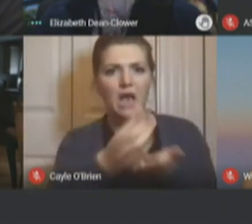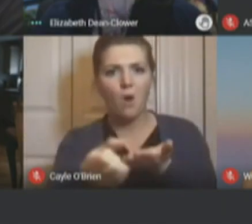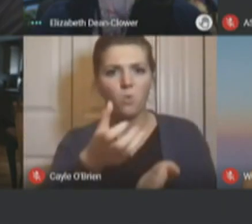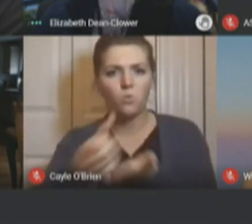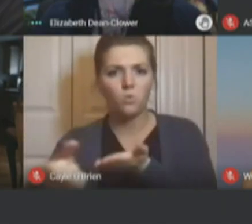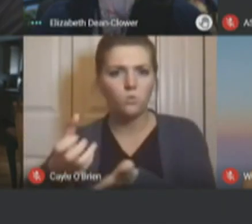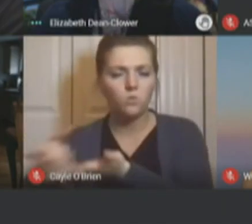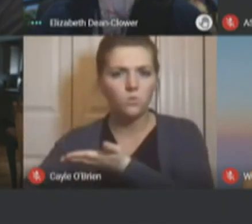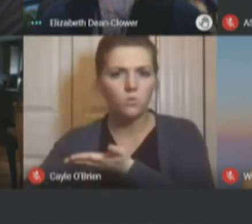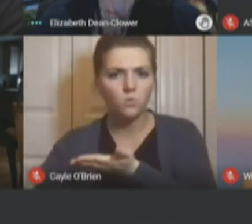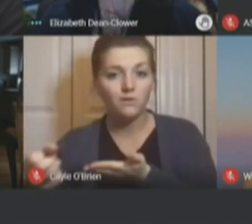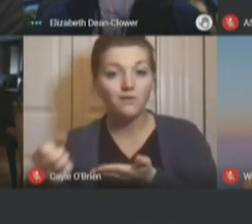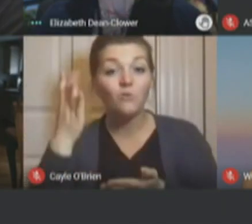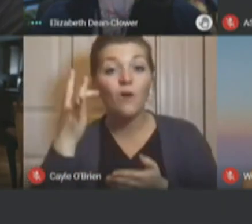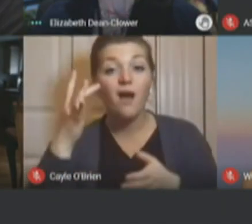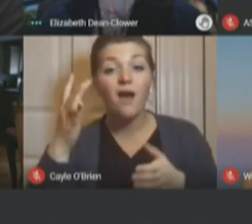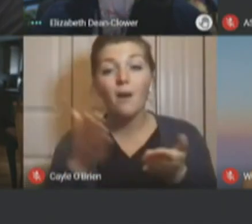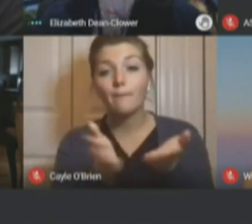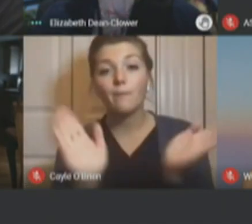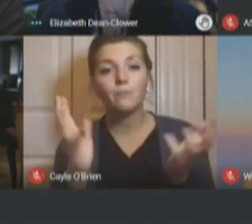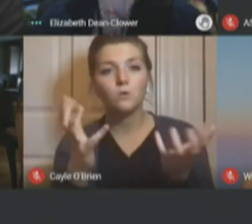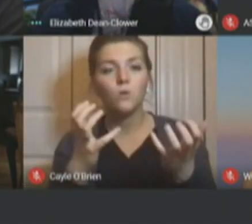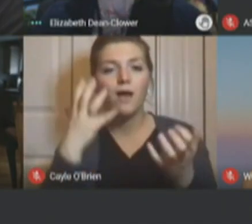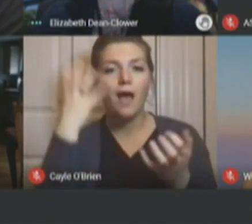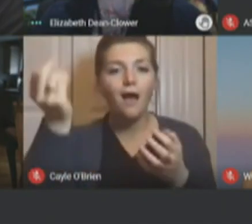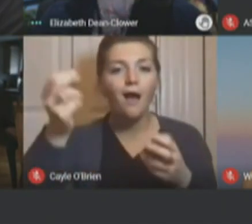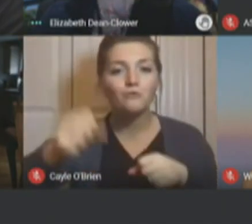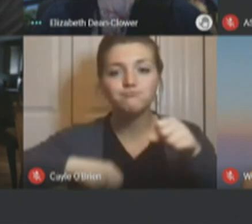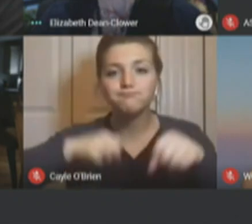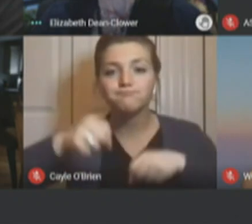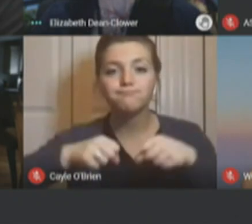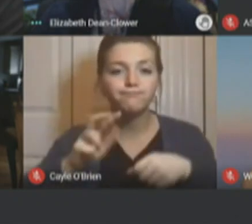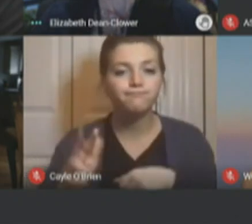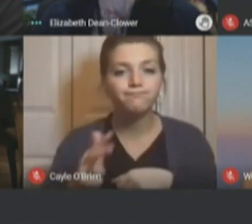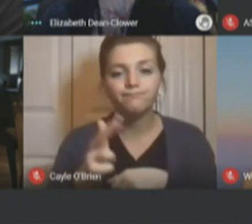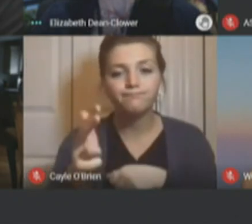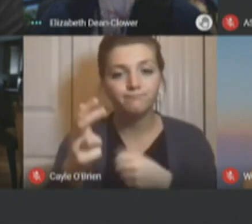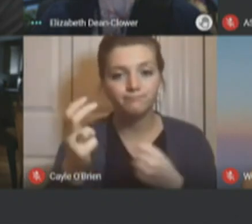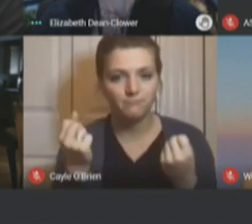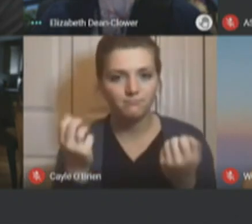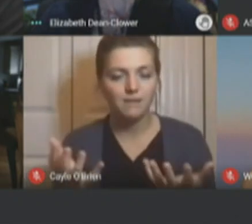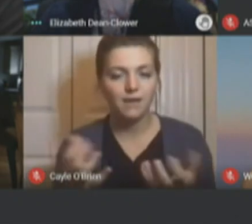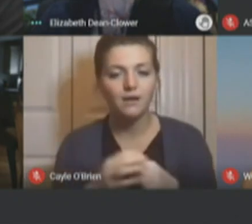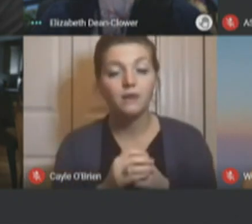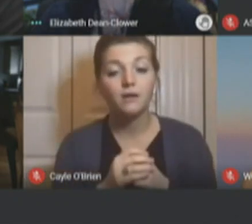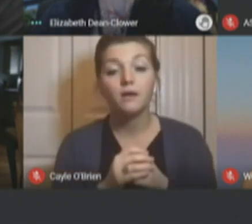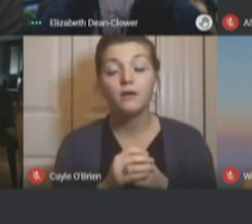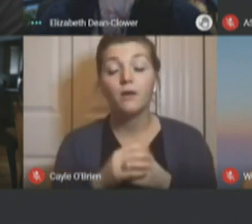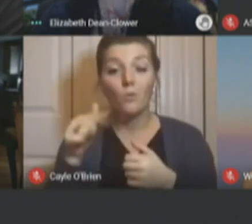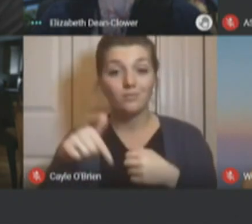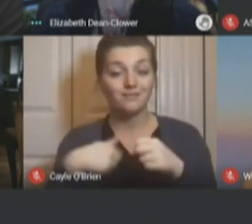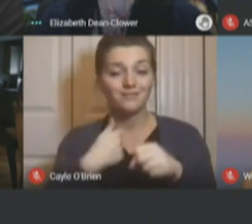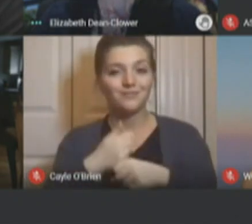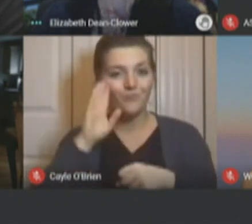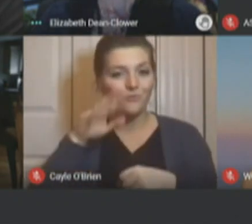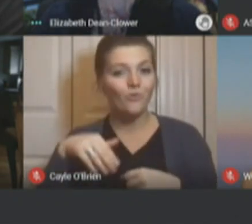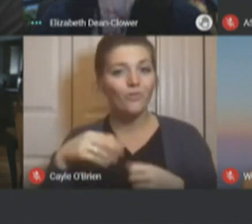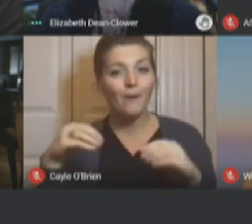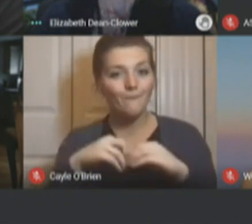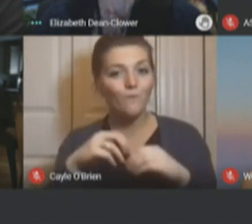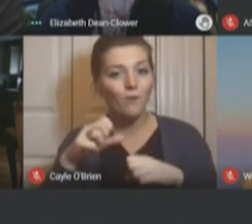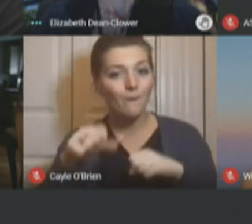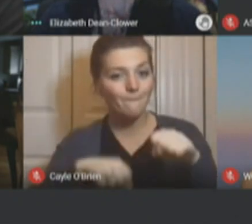public because they want to be out and about. More bikes are going to be on our streets this year than ever